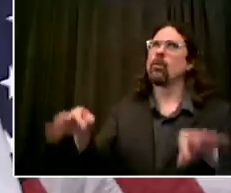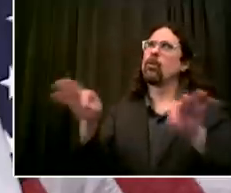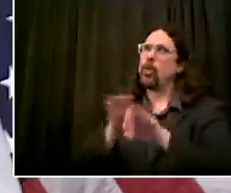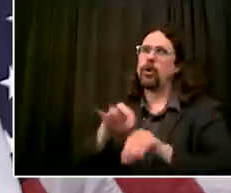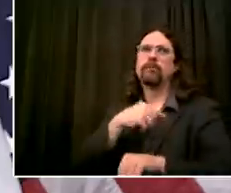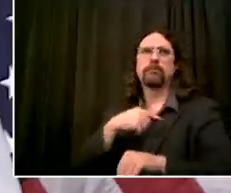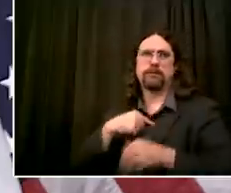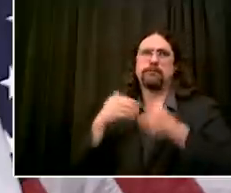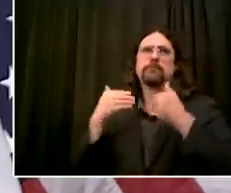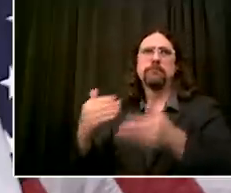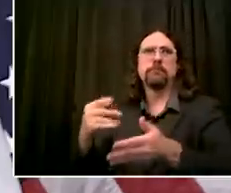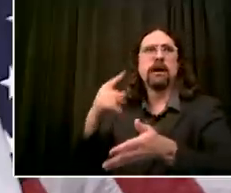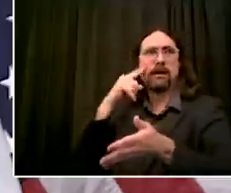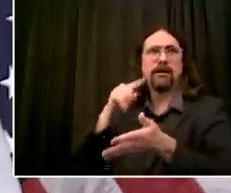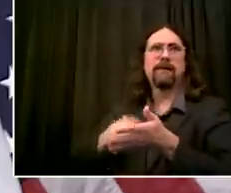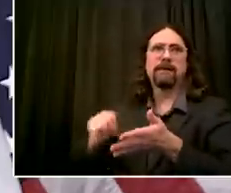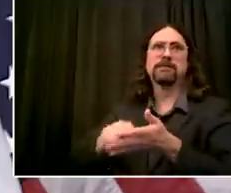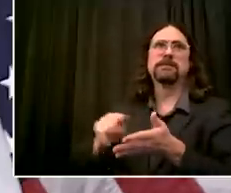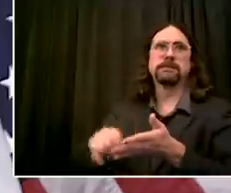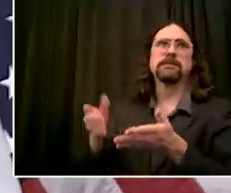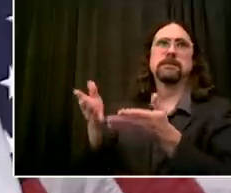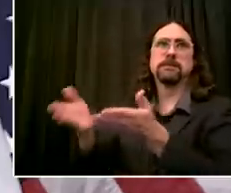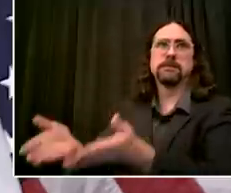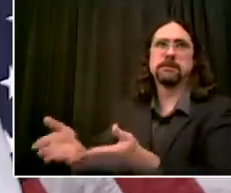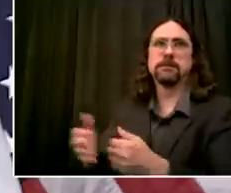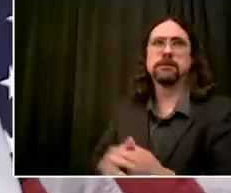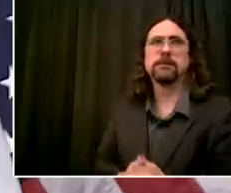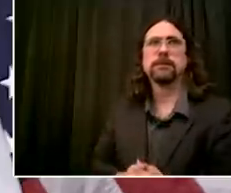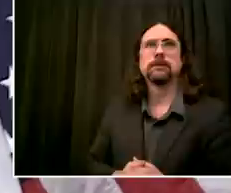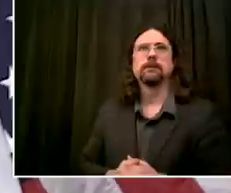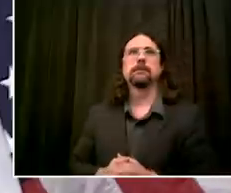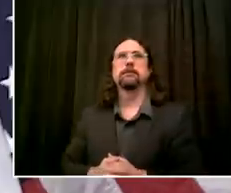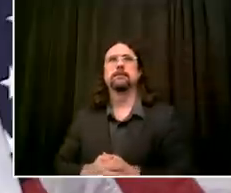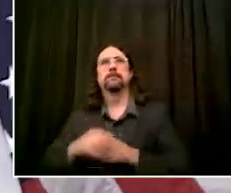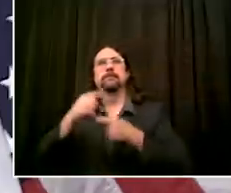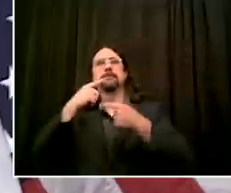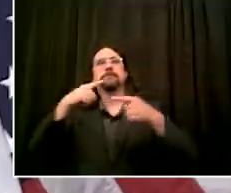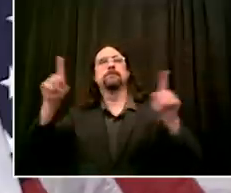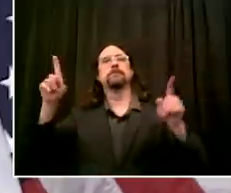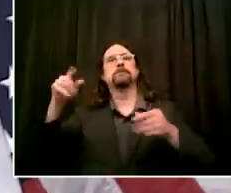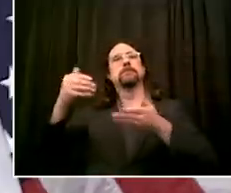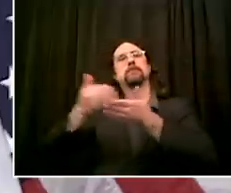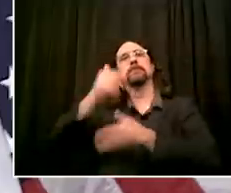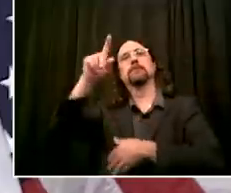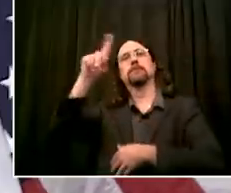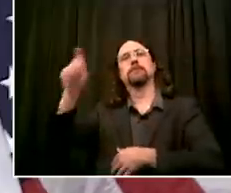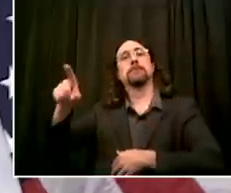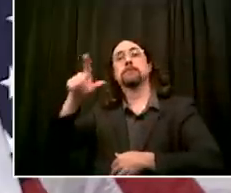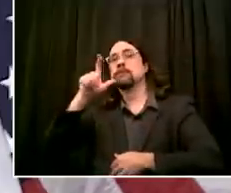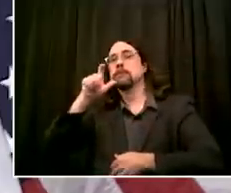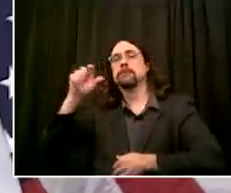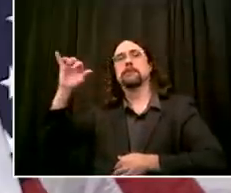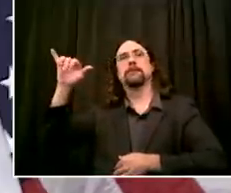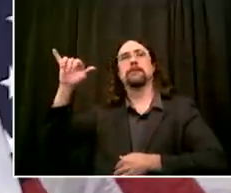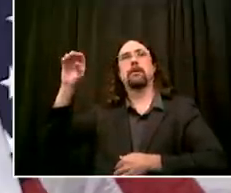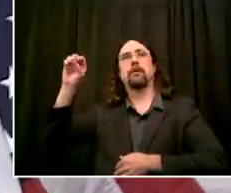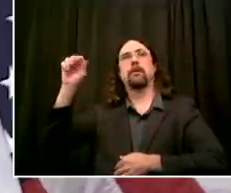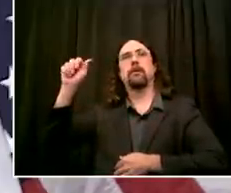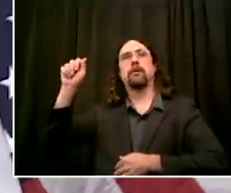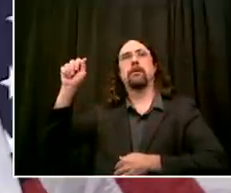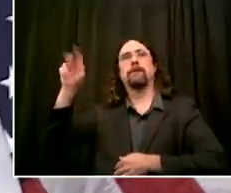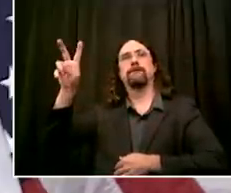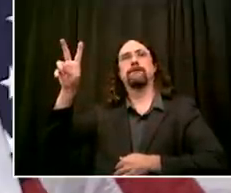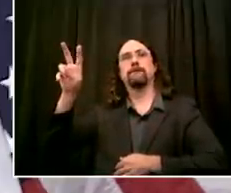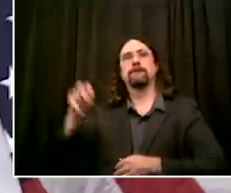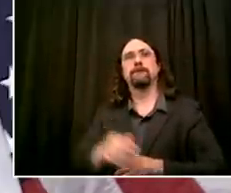story on this today. Mr. Mayor, if you could speak to be specific about the steps